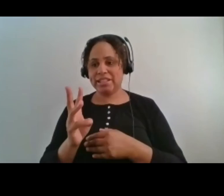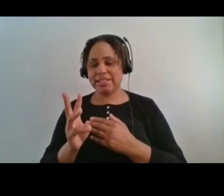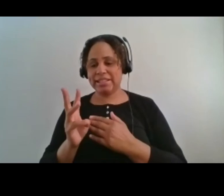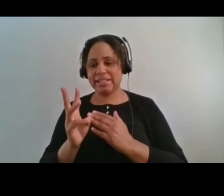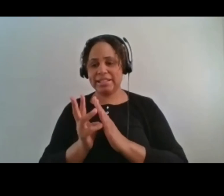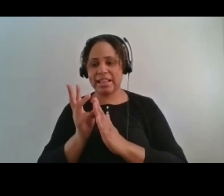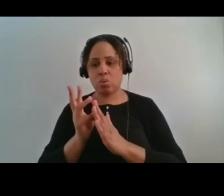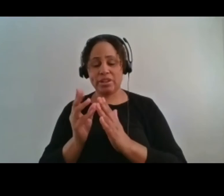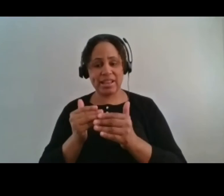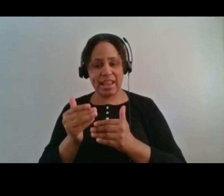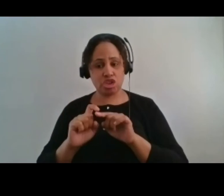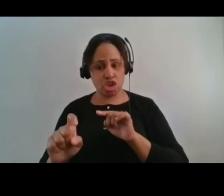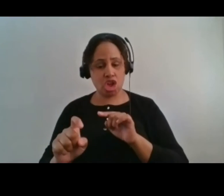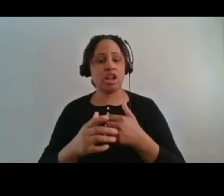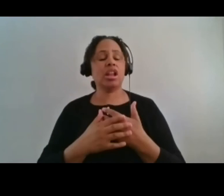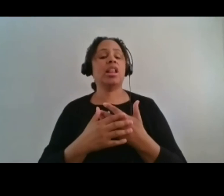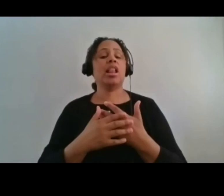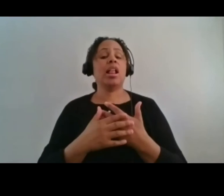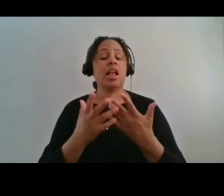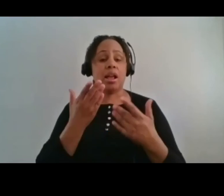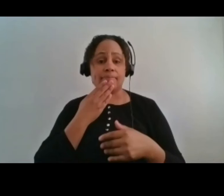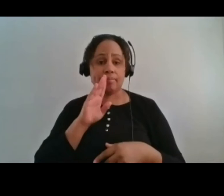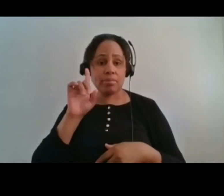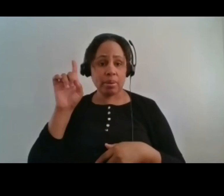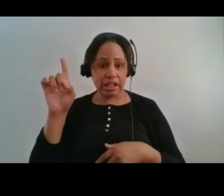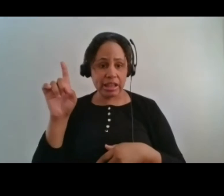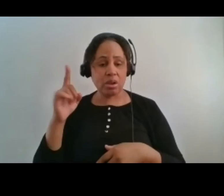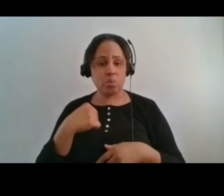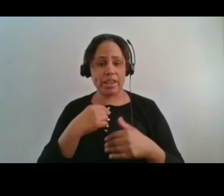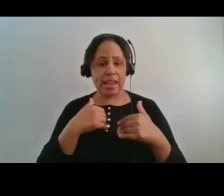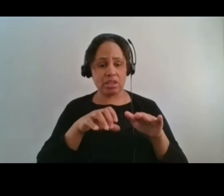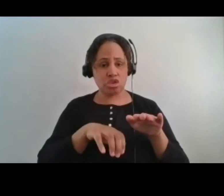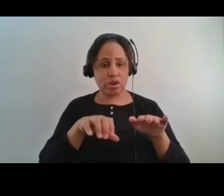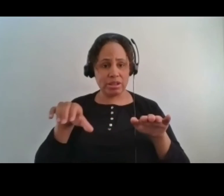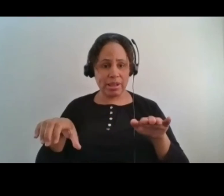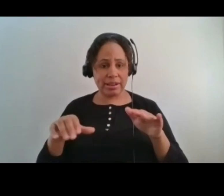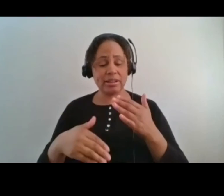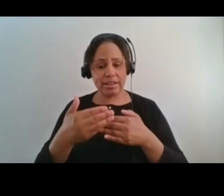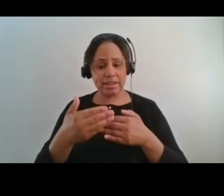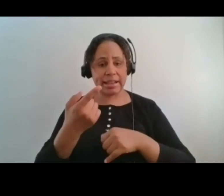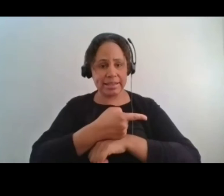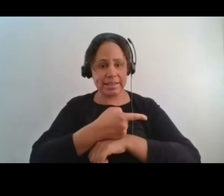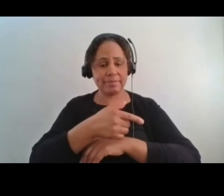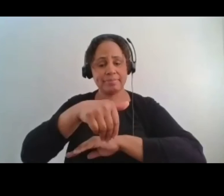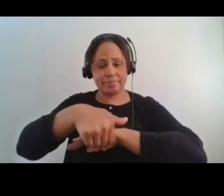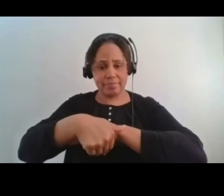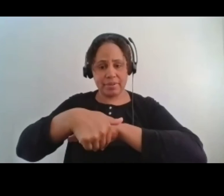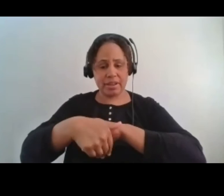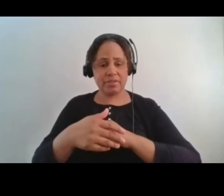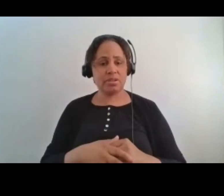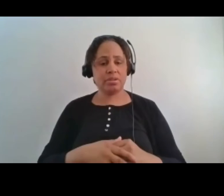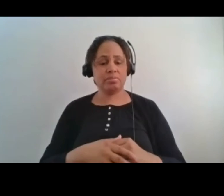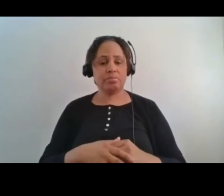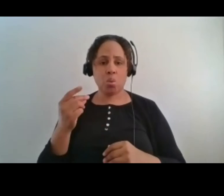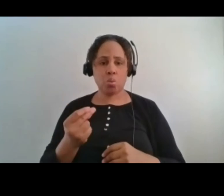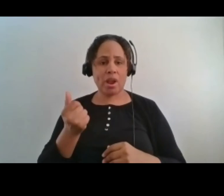we had the transplant the next day in the evening, and right away, like brother stated